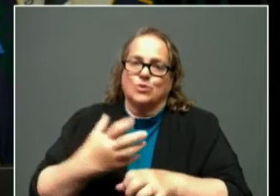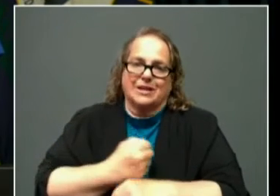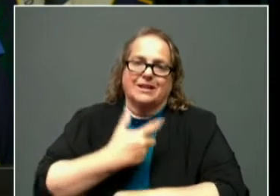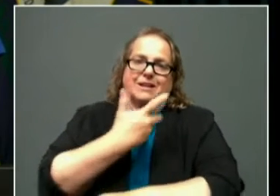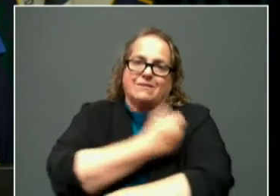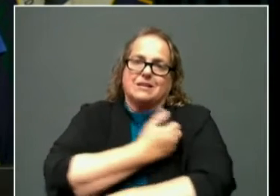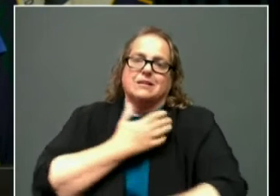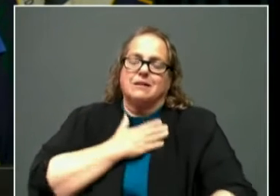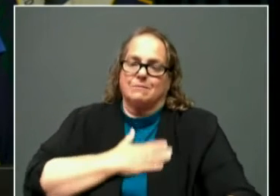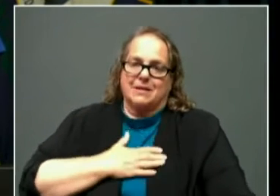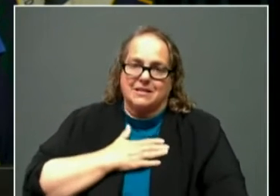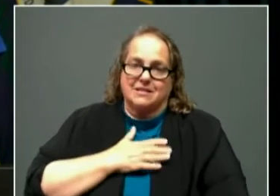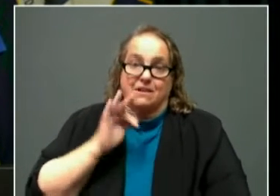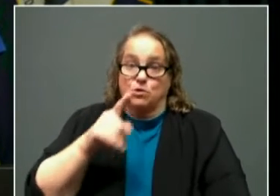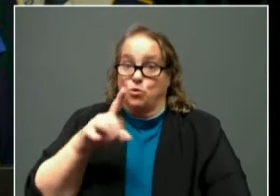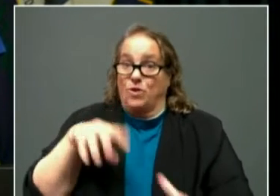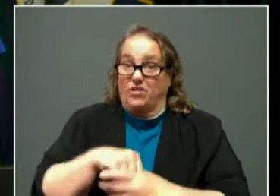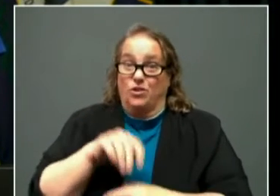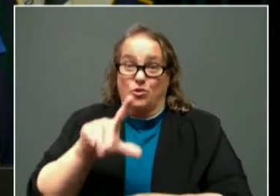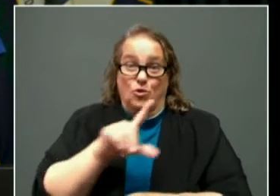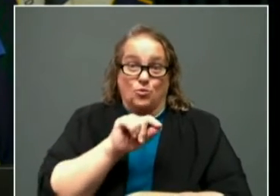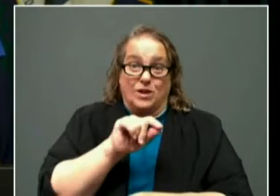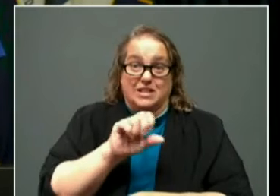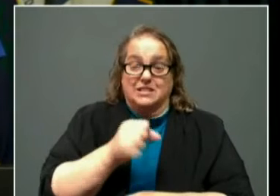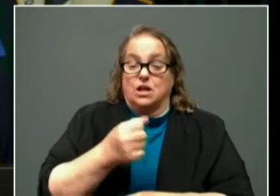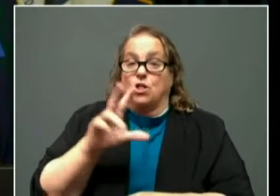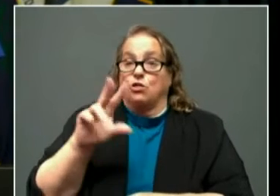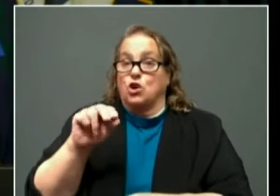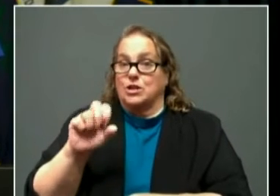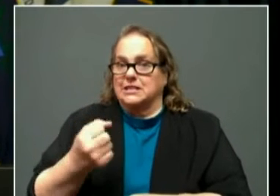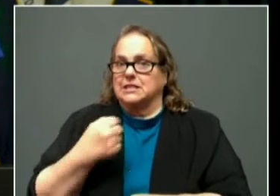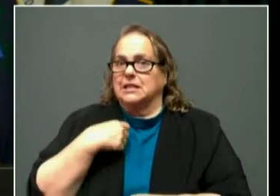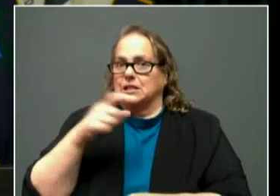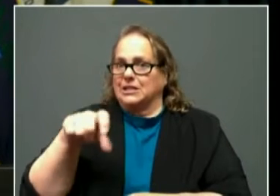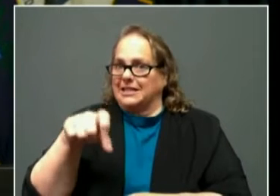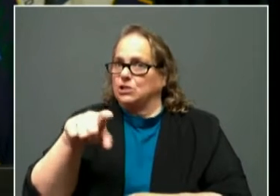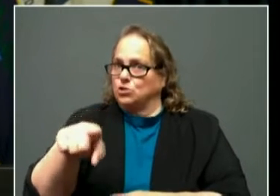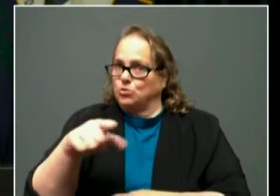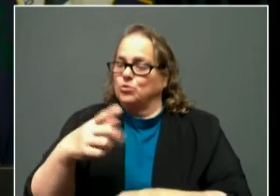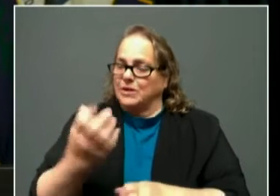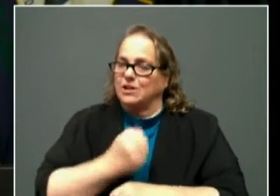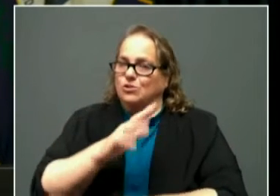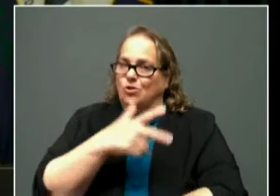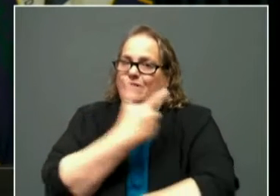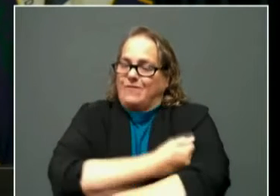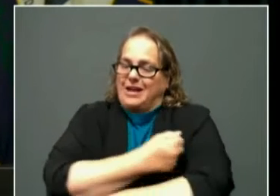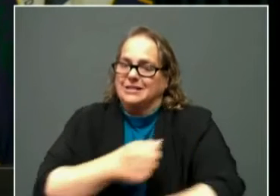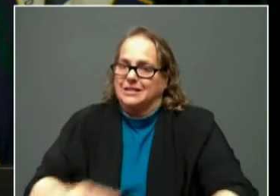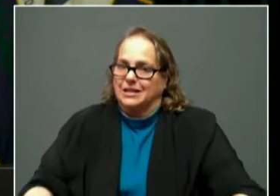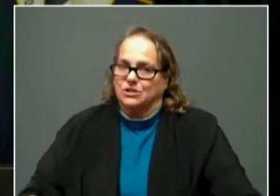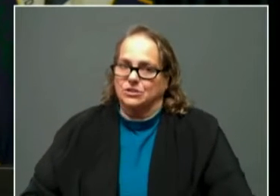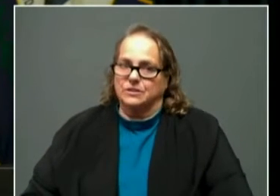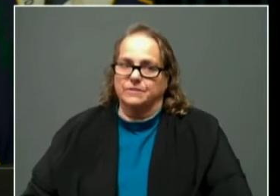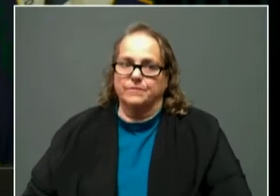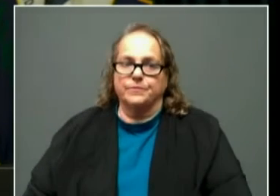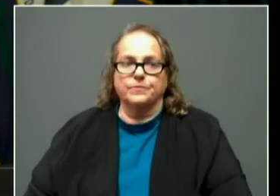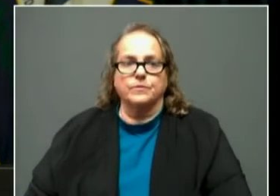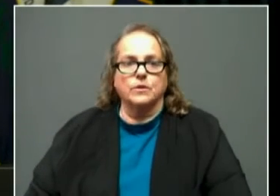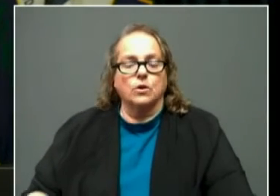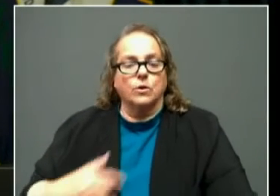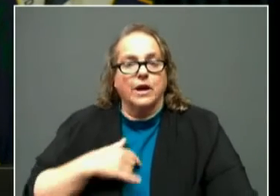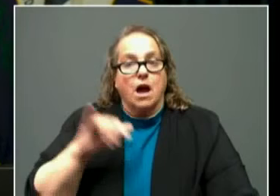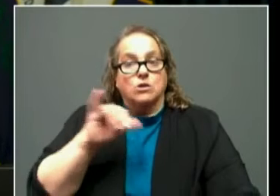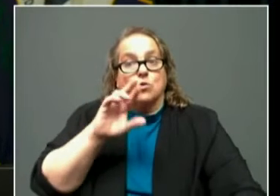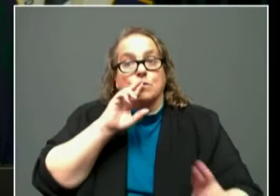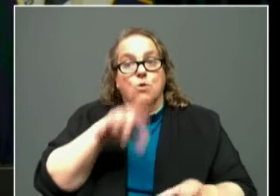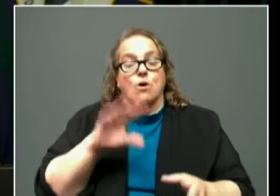your 20s or 30s. We really need you to get vaccinated. We're also reporting 8 total